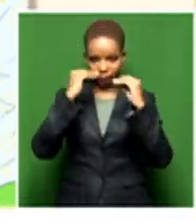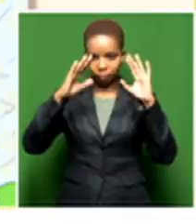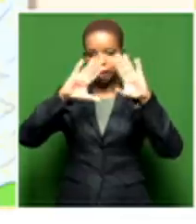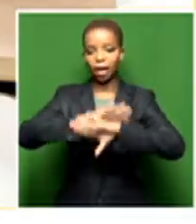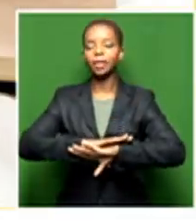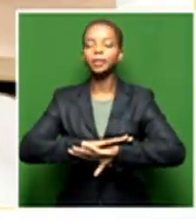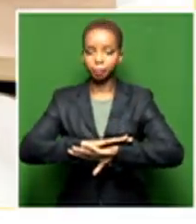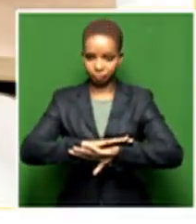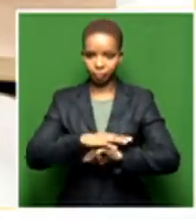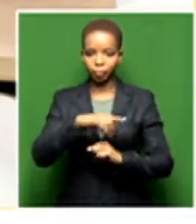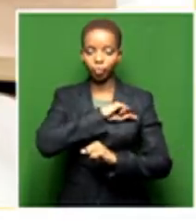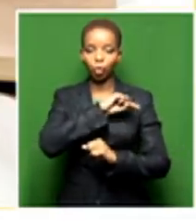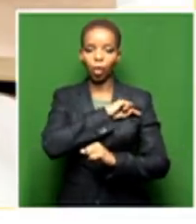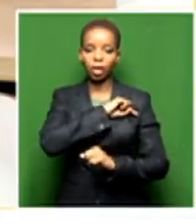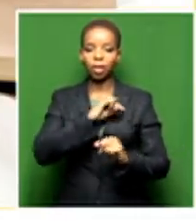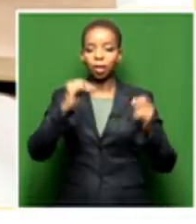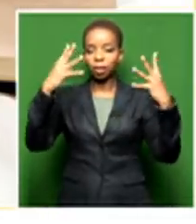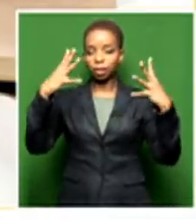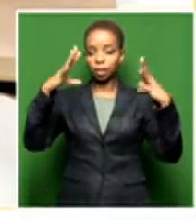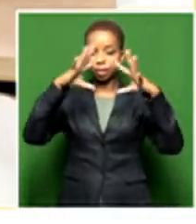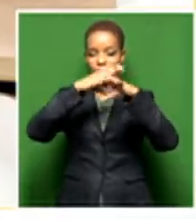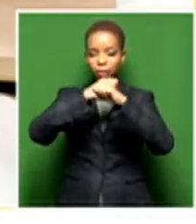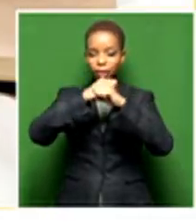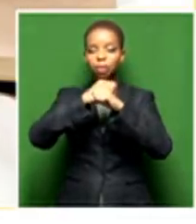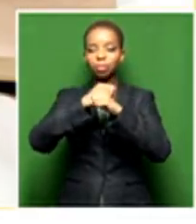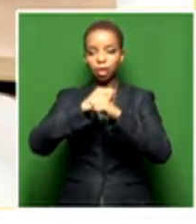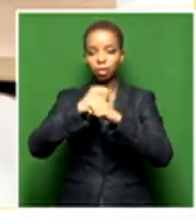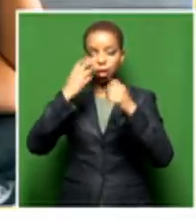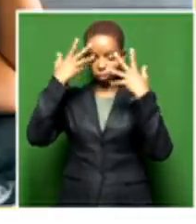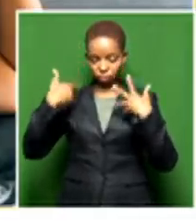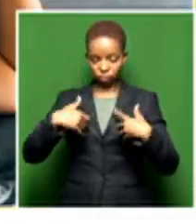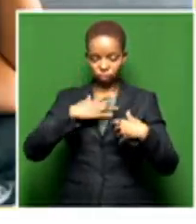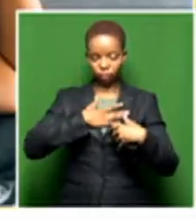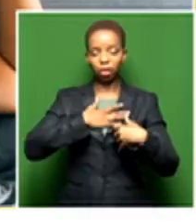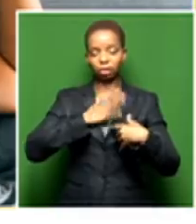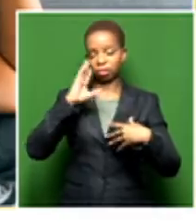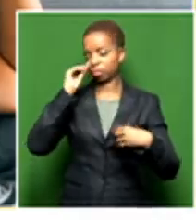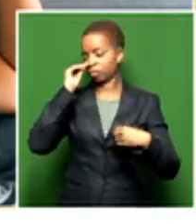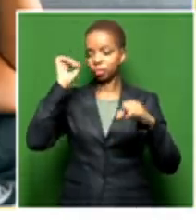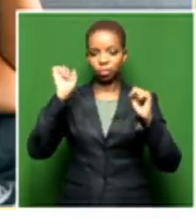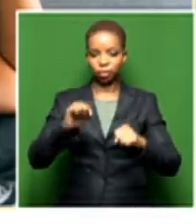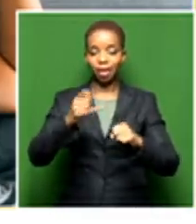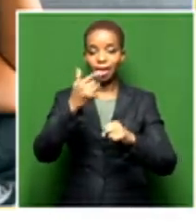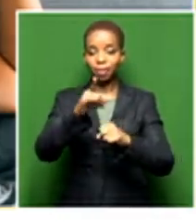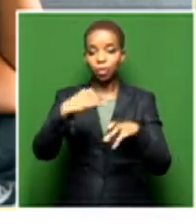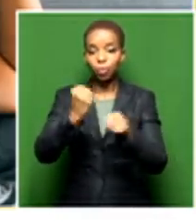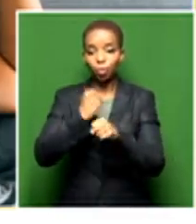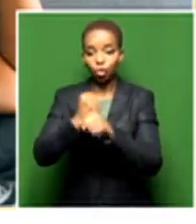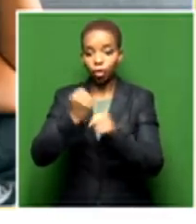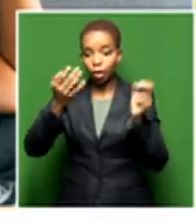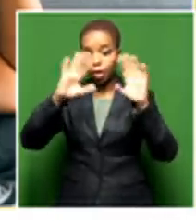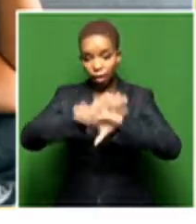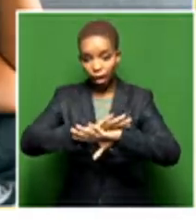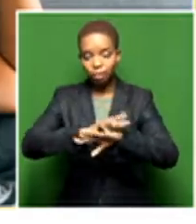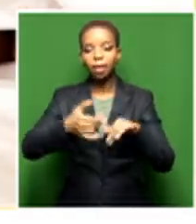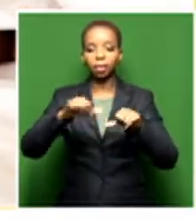Darkness triggers certain hormones in the brain that make us want to sleep. So if you're working night shift, you can adapt to it, but then it's very